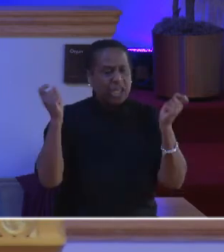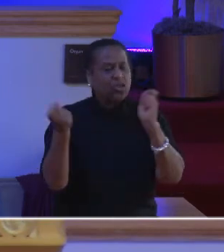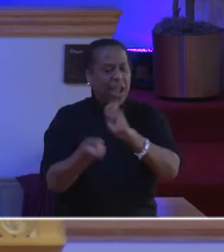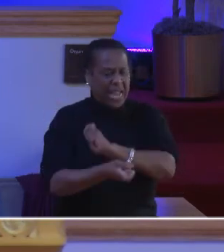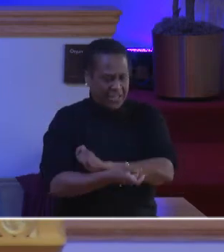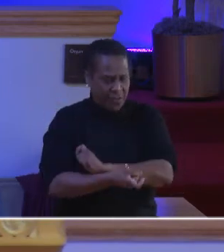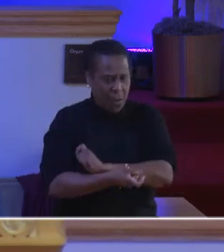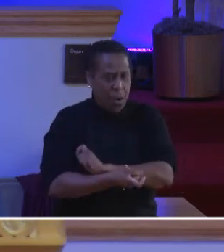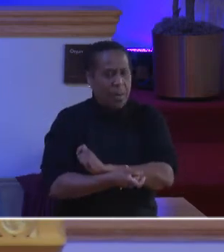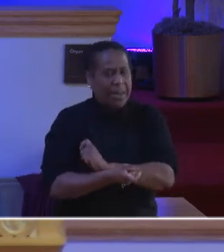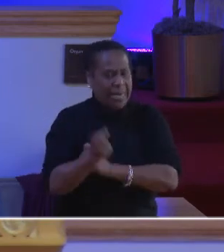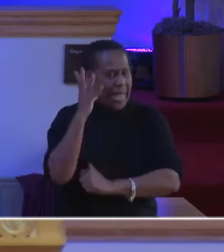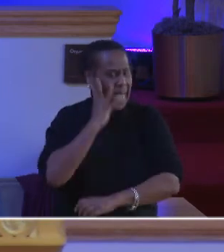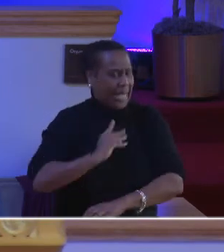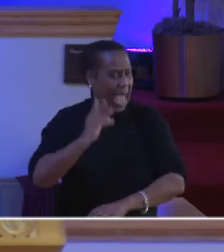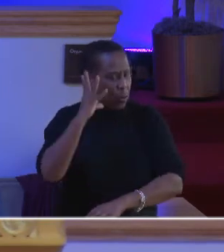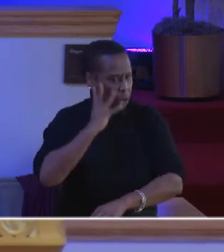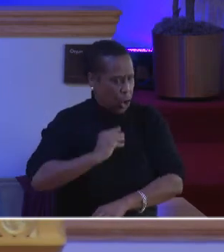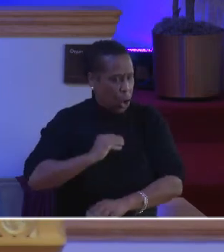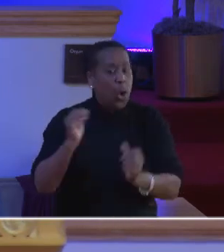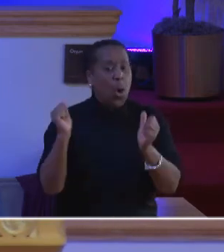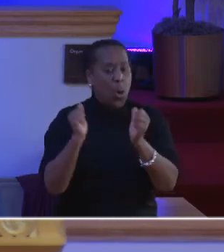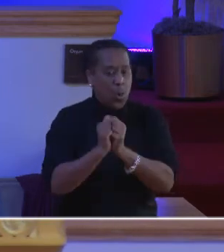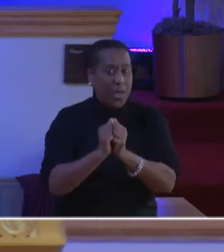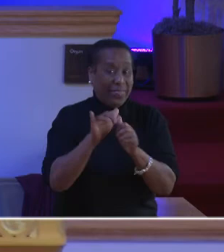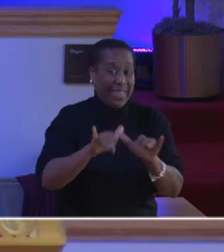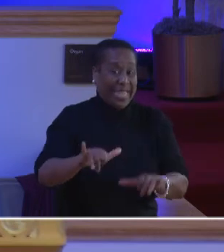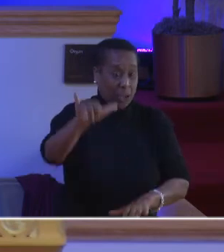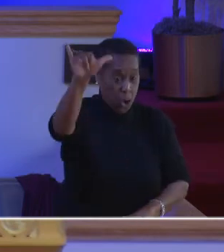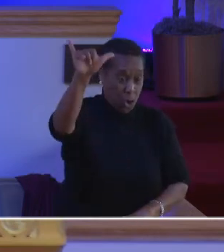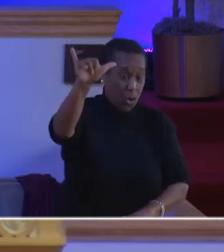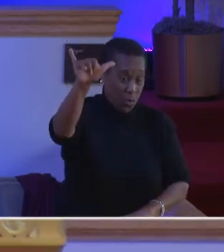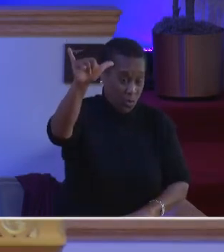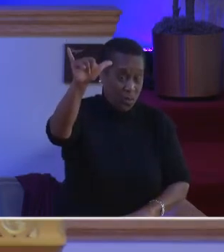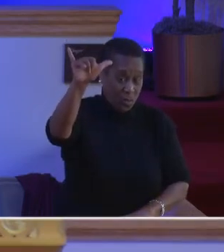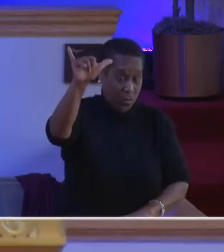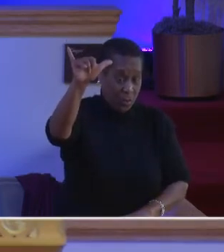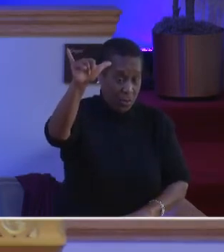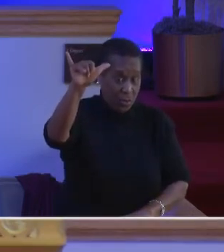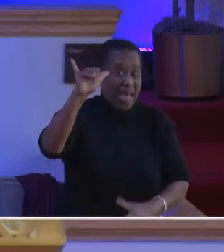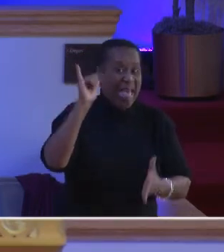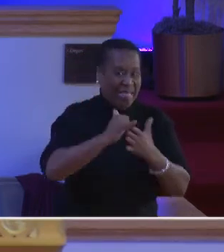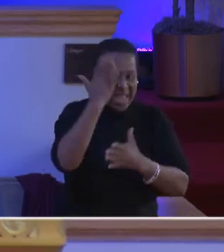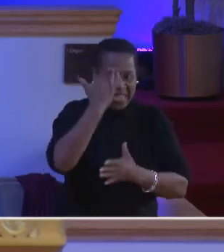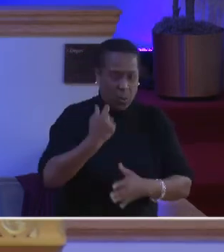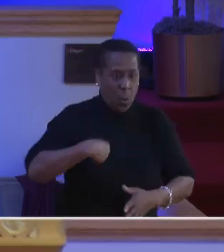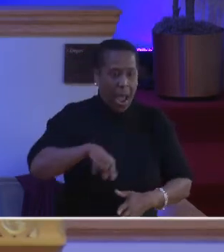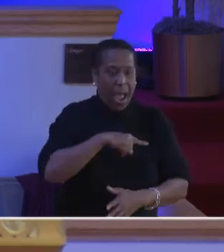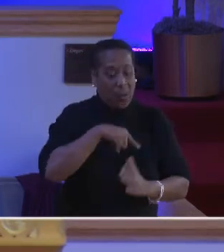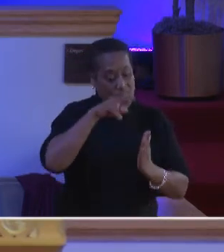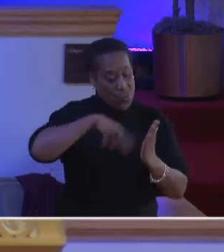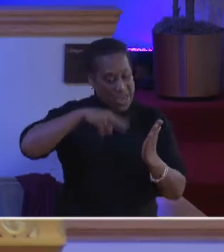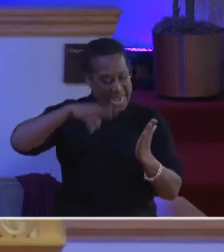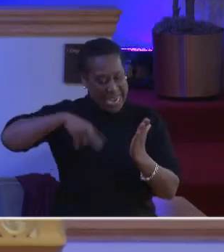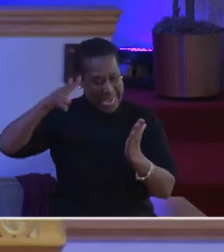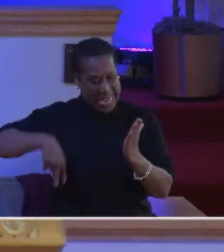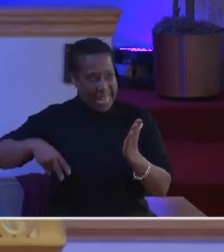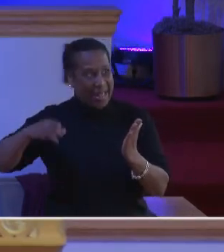transformative encounter with the eternal. That's why we reading through this thing in a